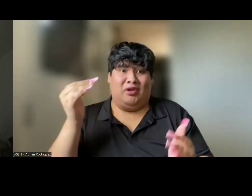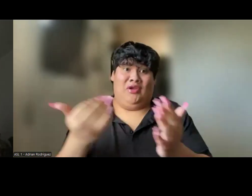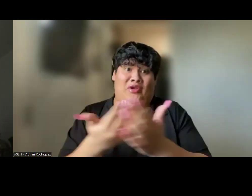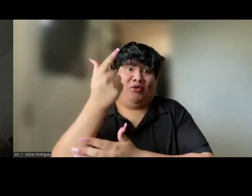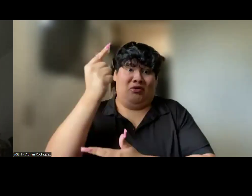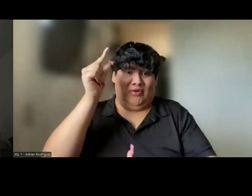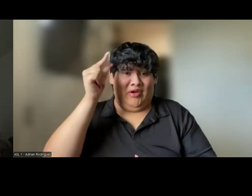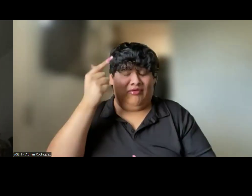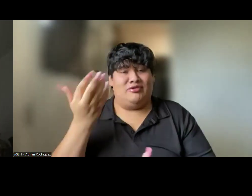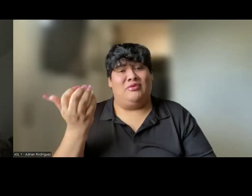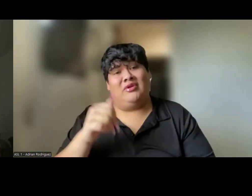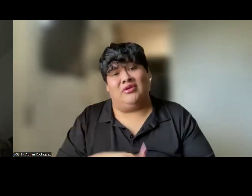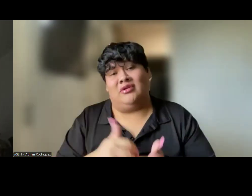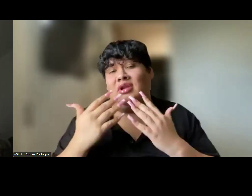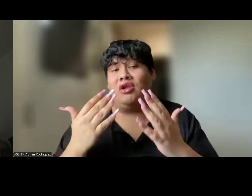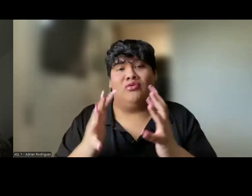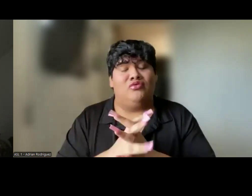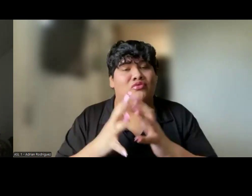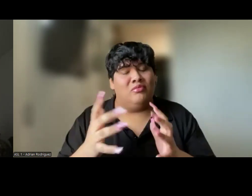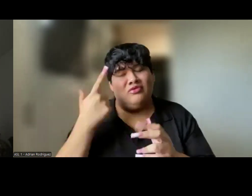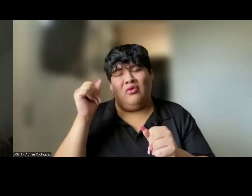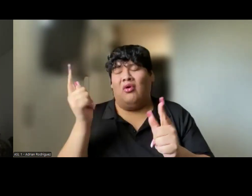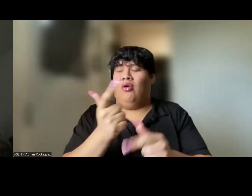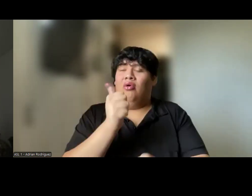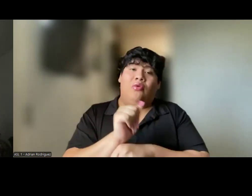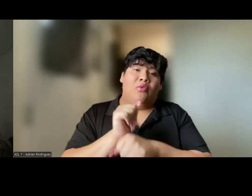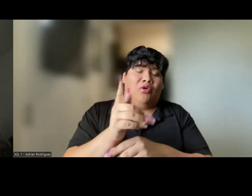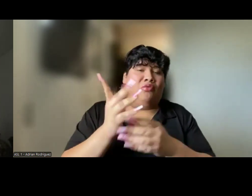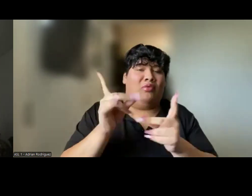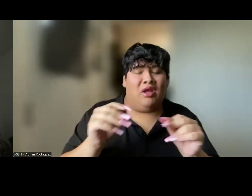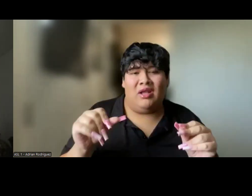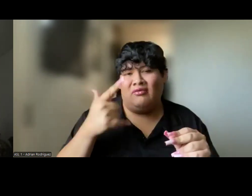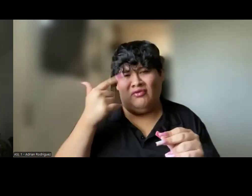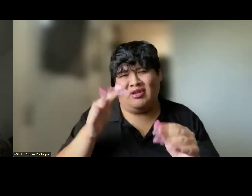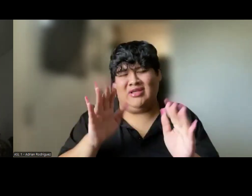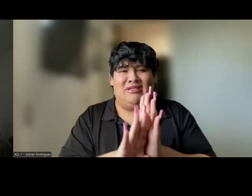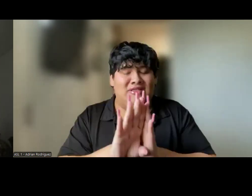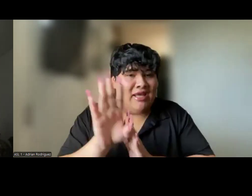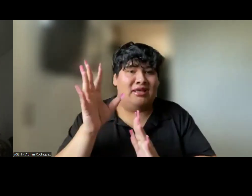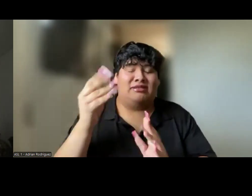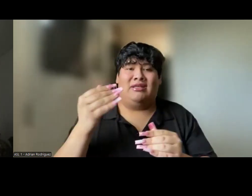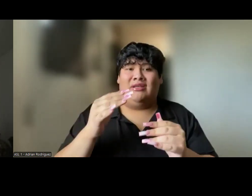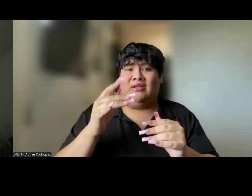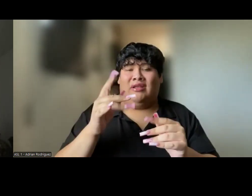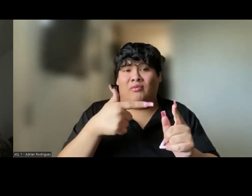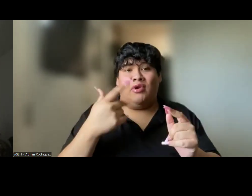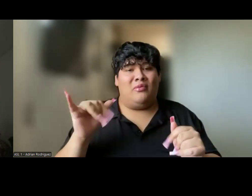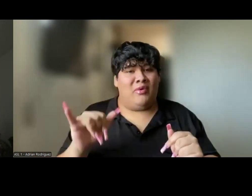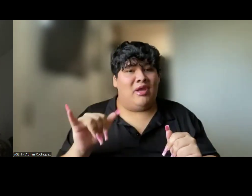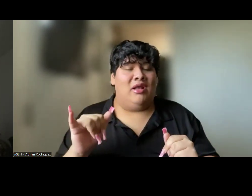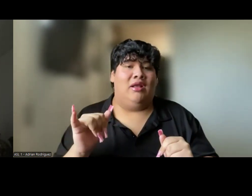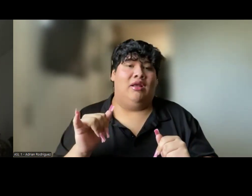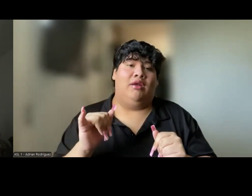And so again, thank you so much for all the work that you've done to kind of help make this a success it has been. And we really,